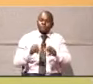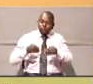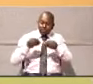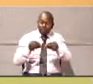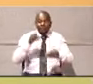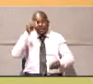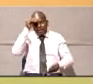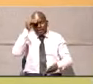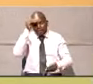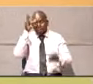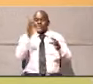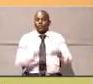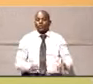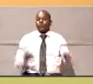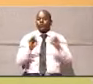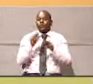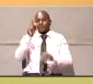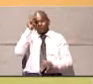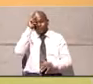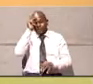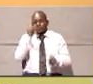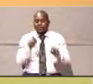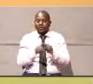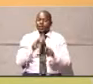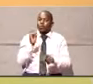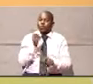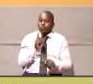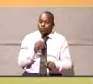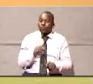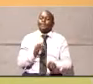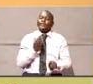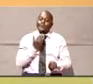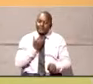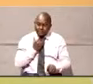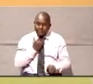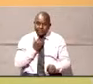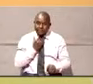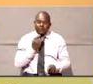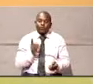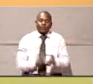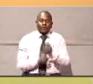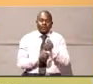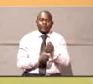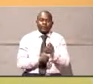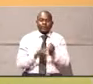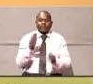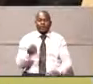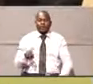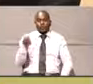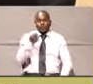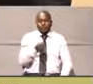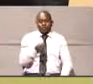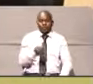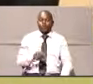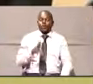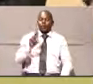learners with the relevant skills and competences required for gainful employment. The